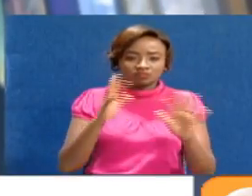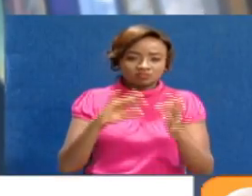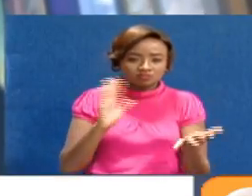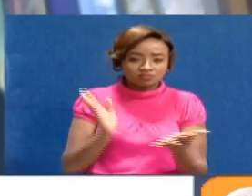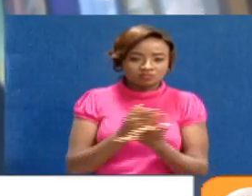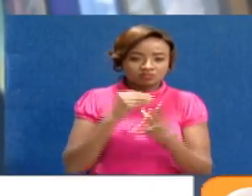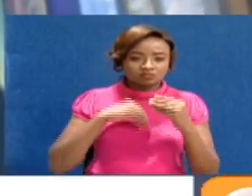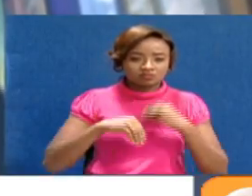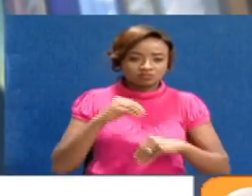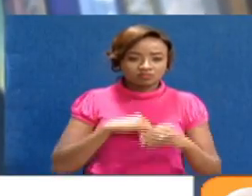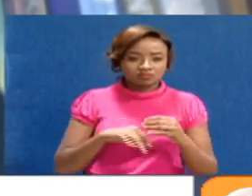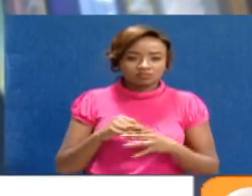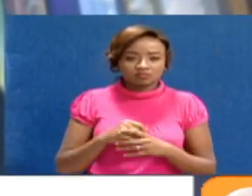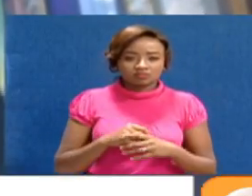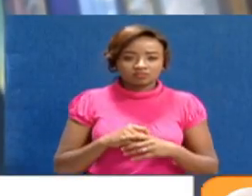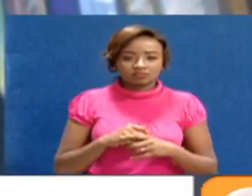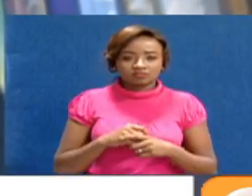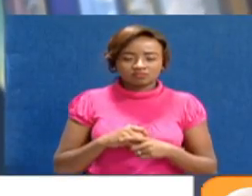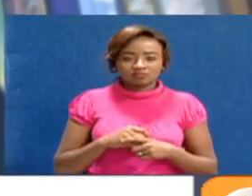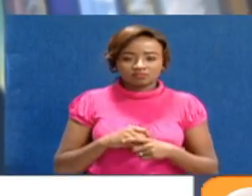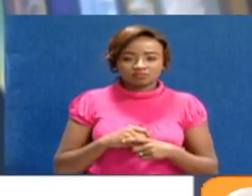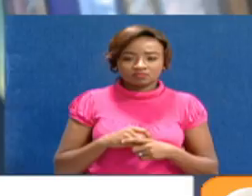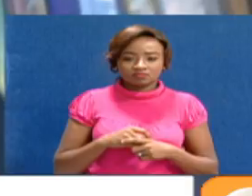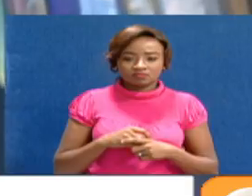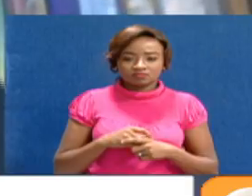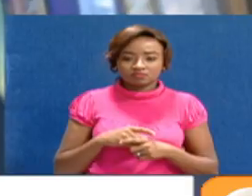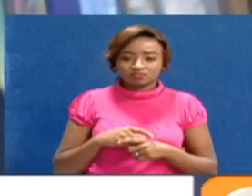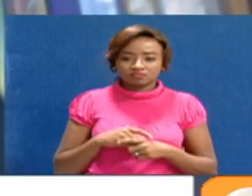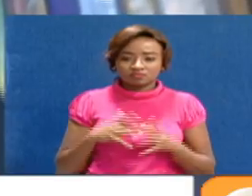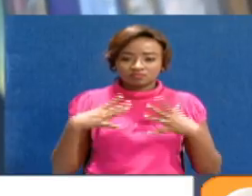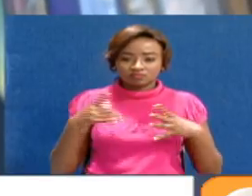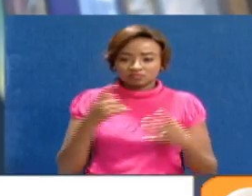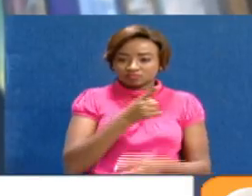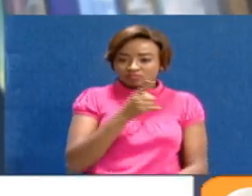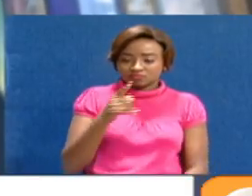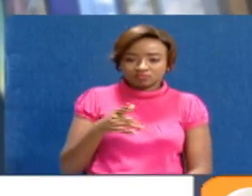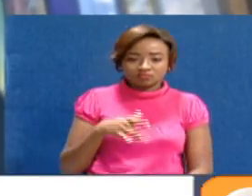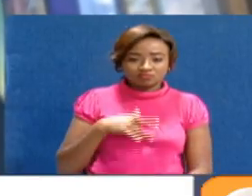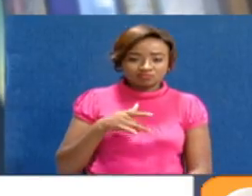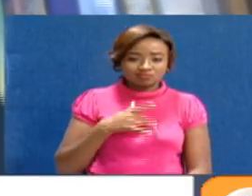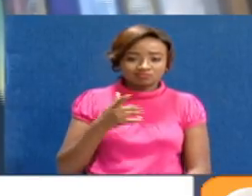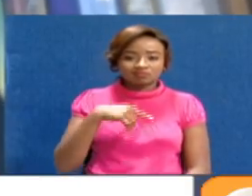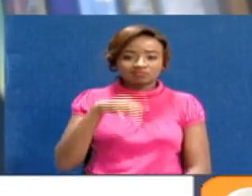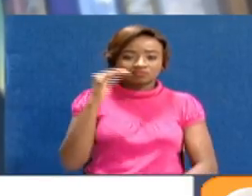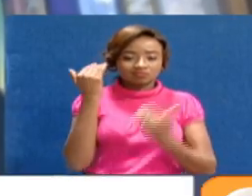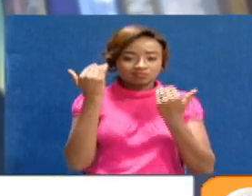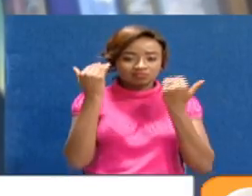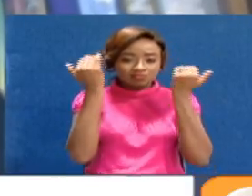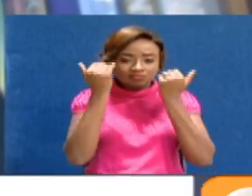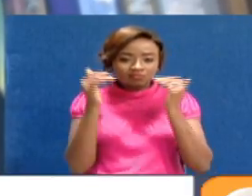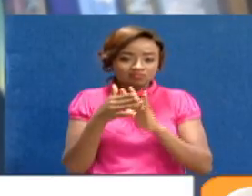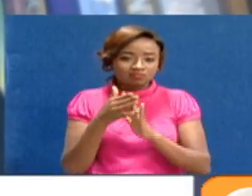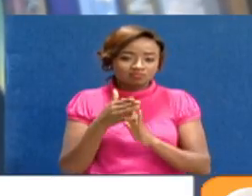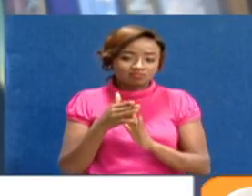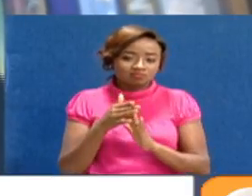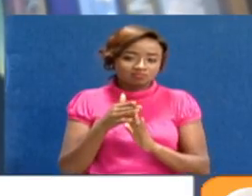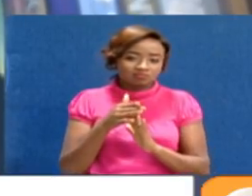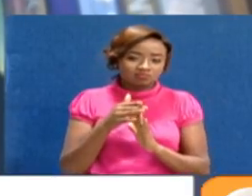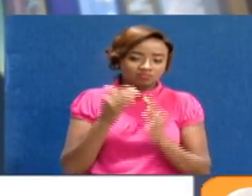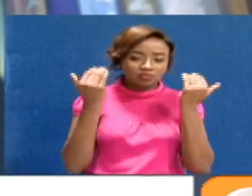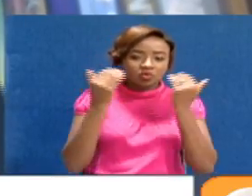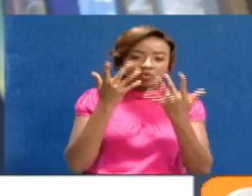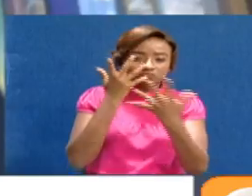corruption, as I mentioned, is the issue about the level of impunity, because people are not being punished fast enough. And then I